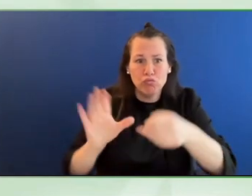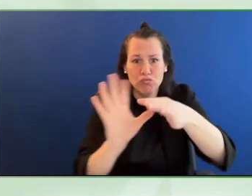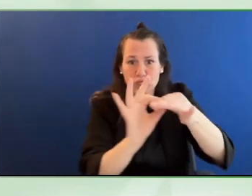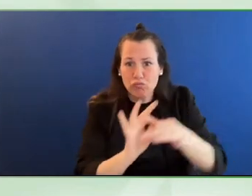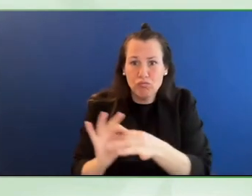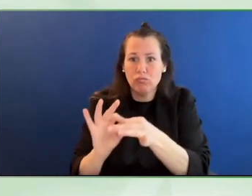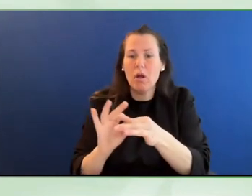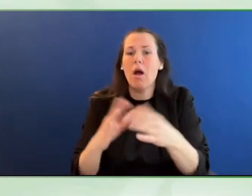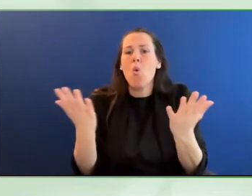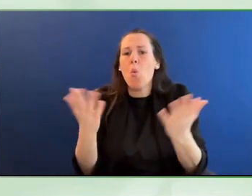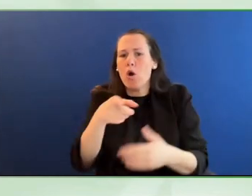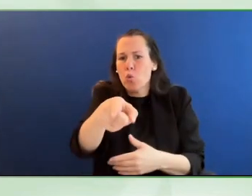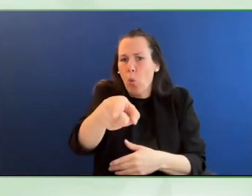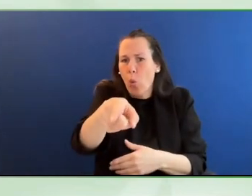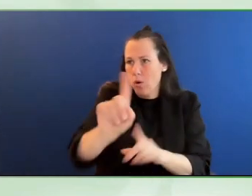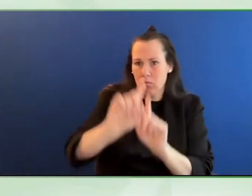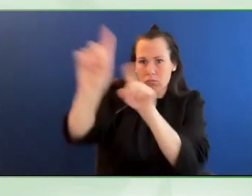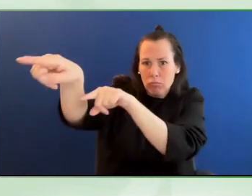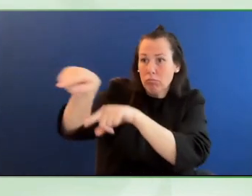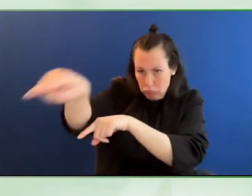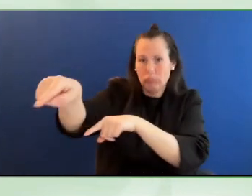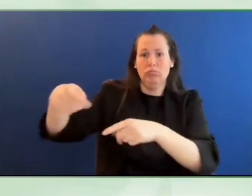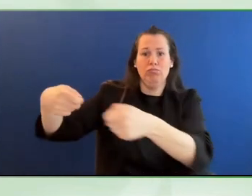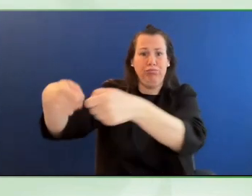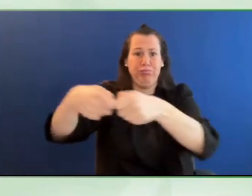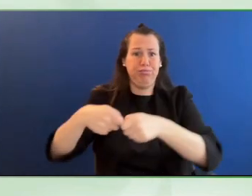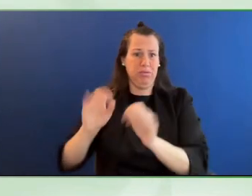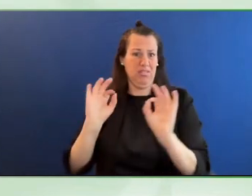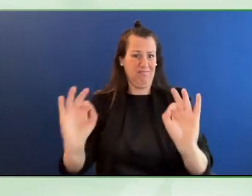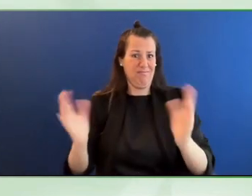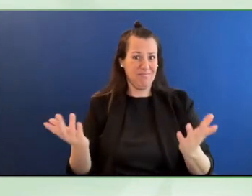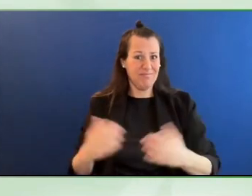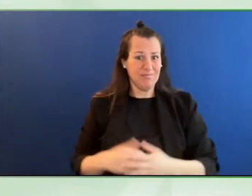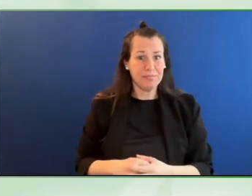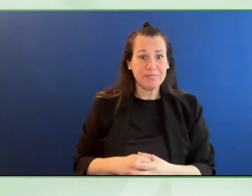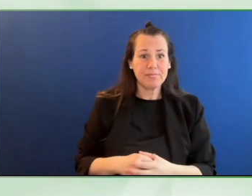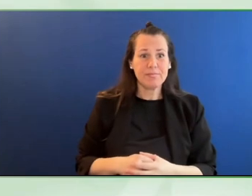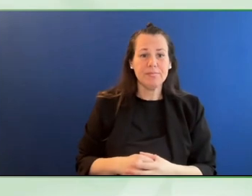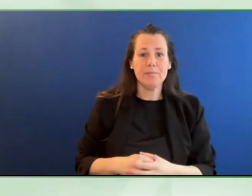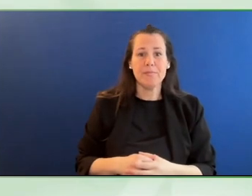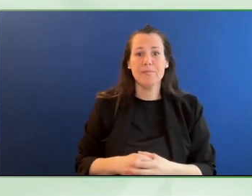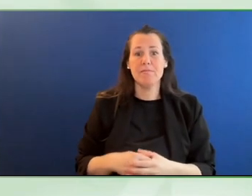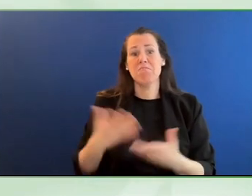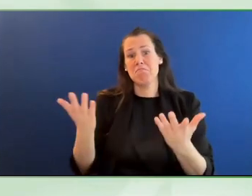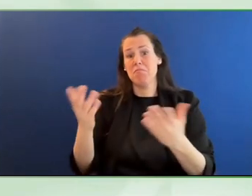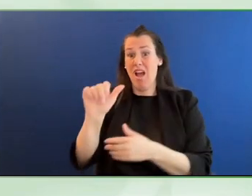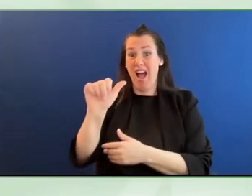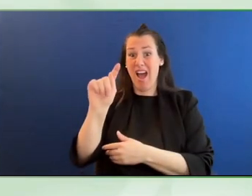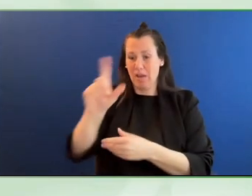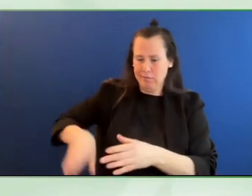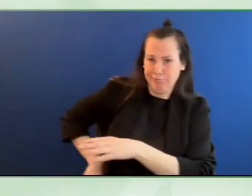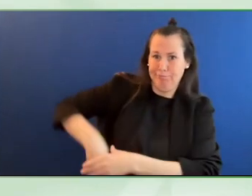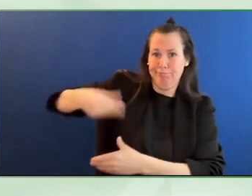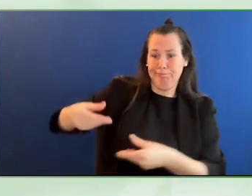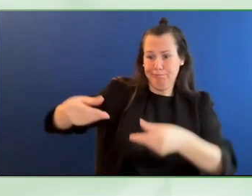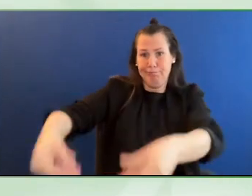to you, first of all, if there's AT in the computer, Morphic makes it a lot easier to find them and use them. So it already does that, and